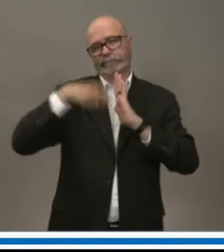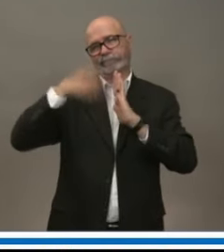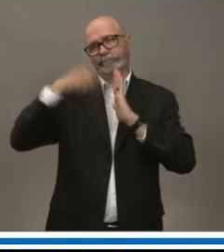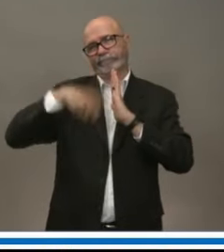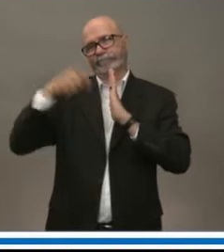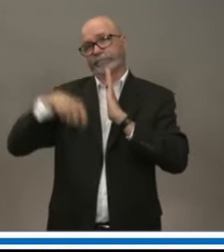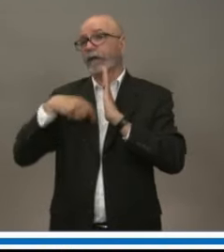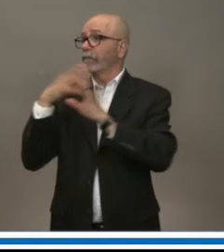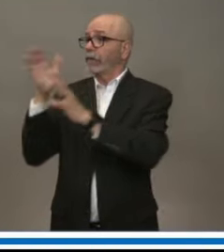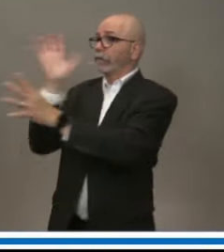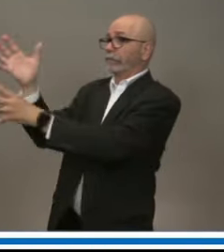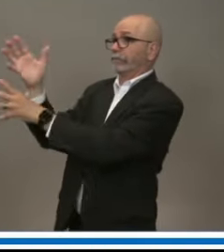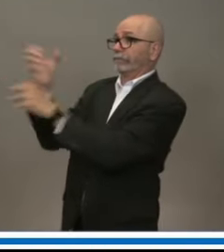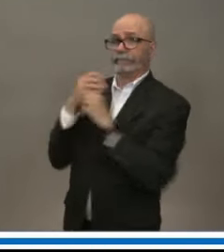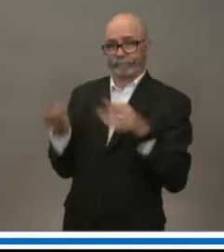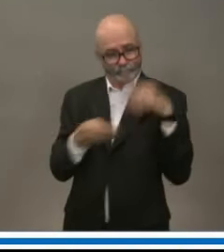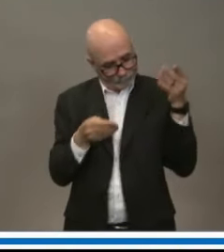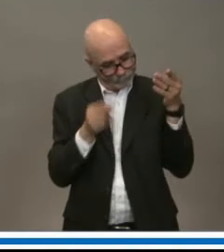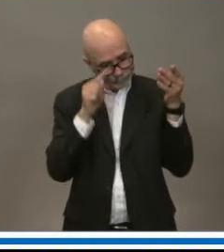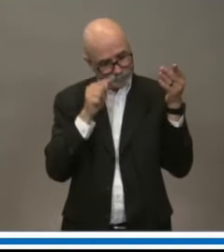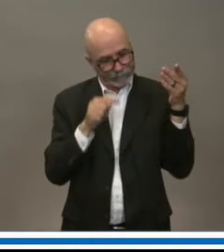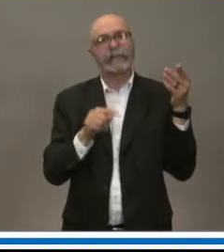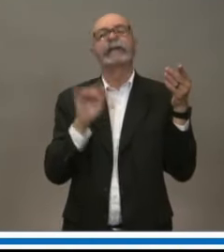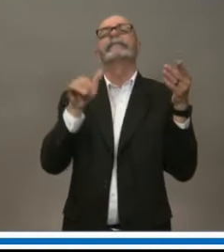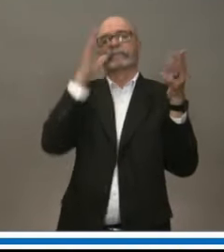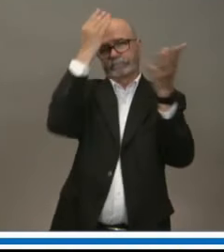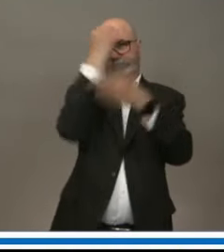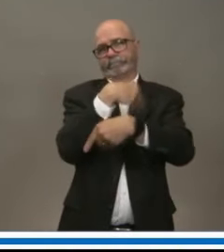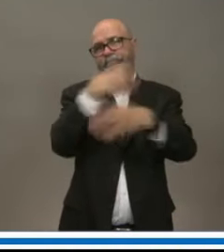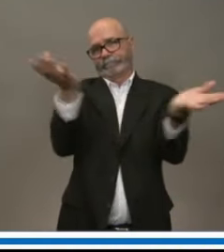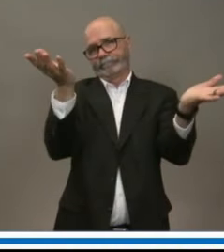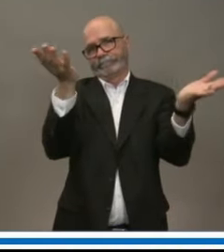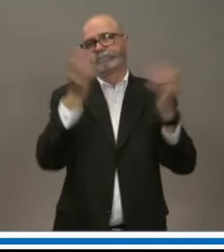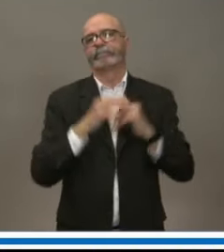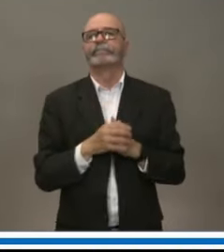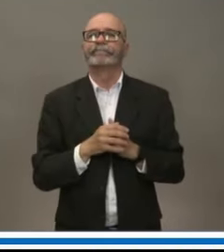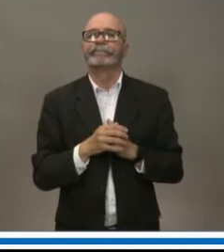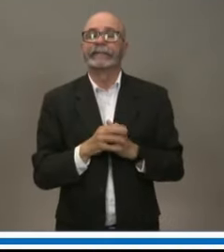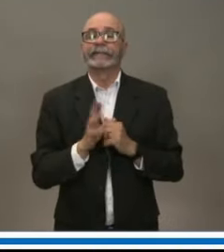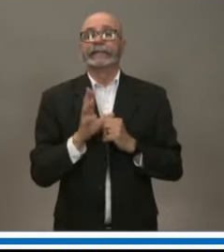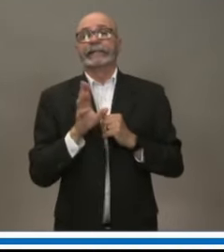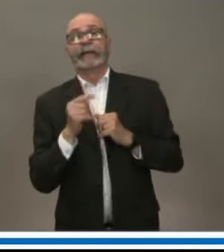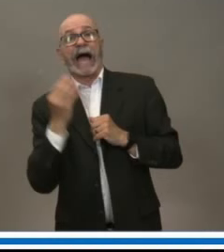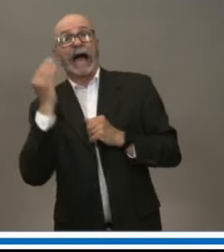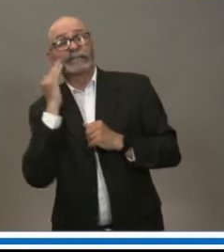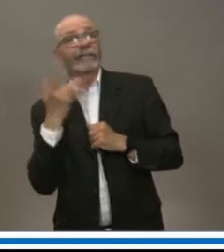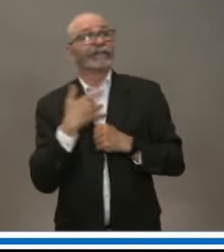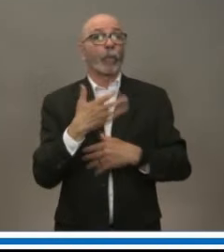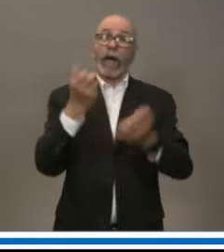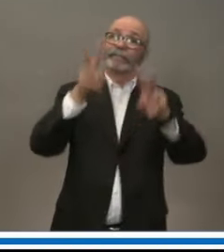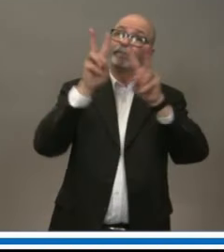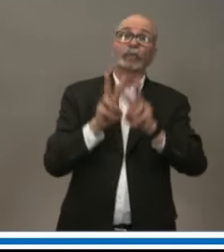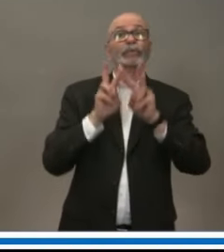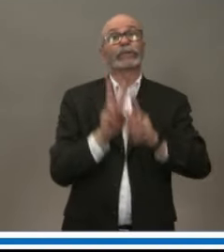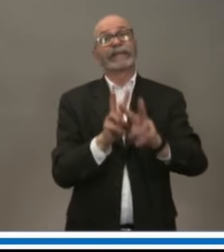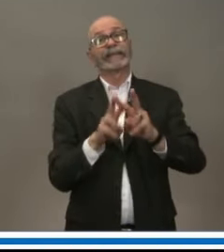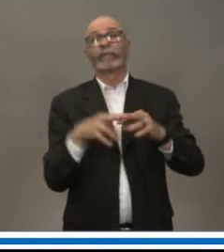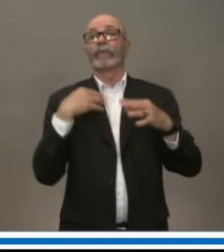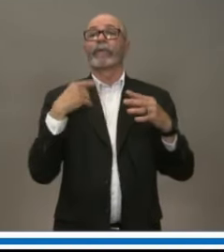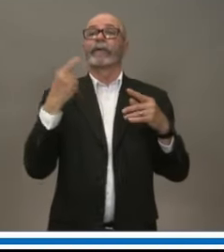it. In terms of holding, whether it's ceremonies or memorials,